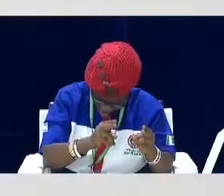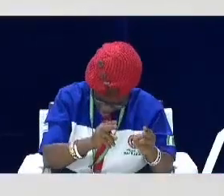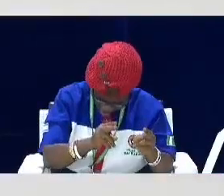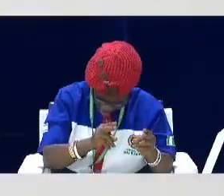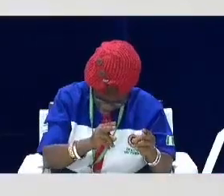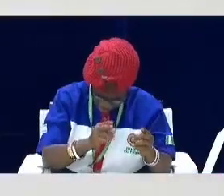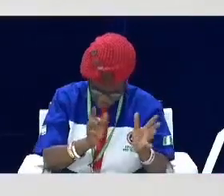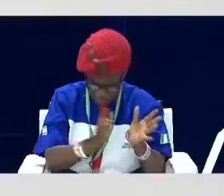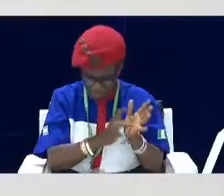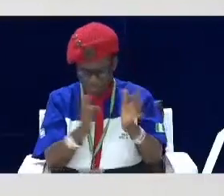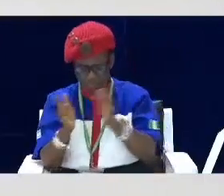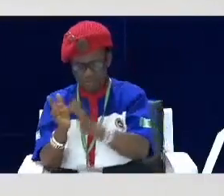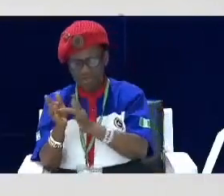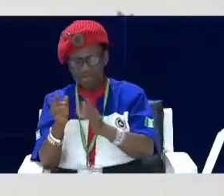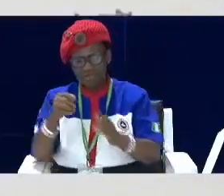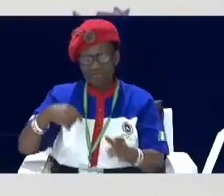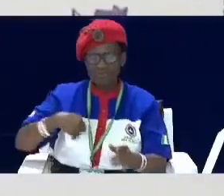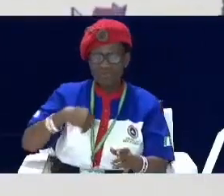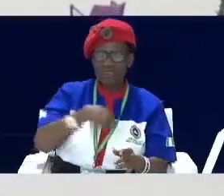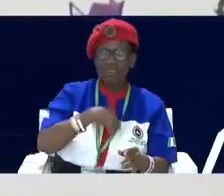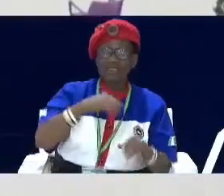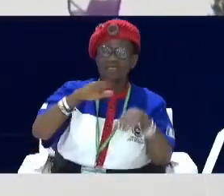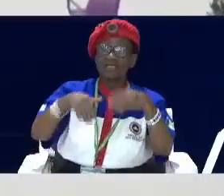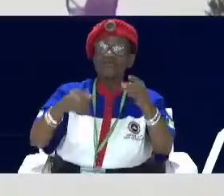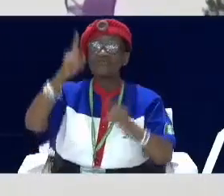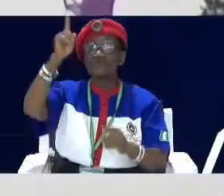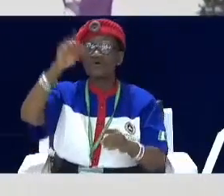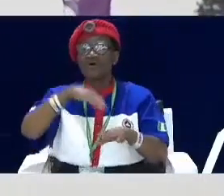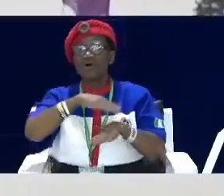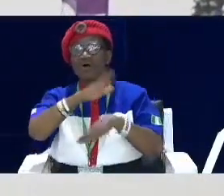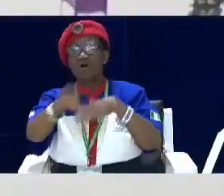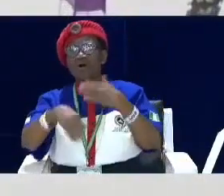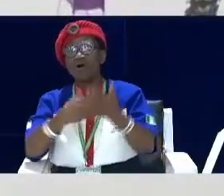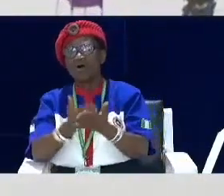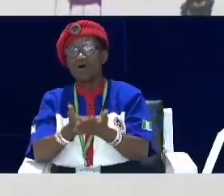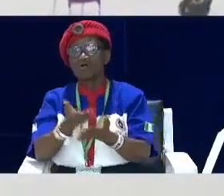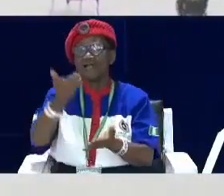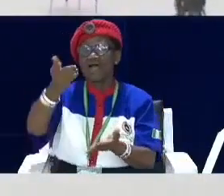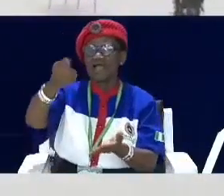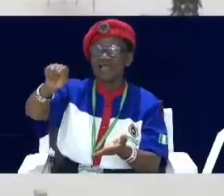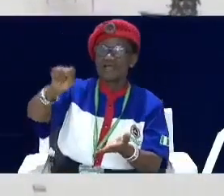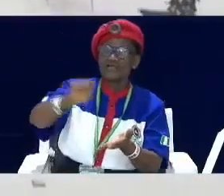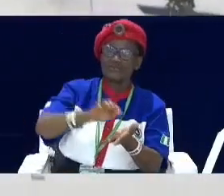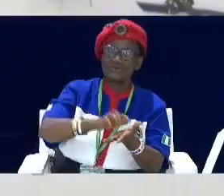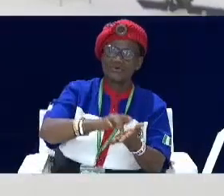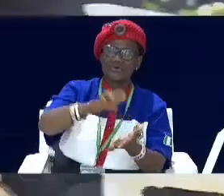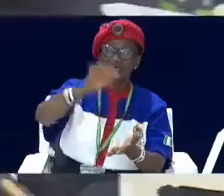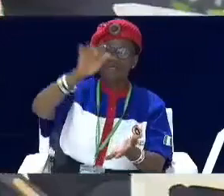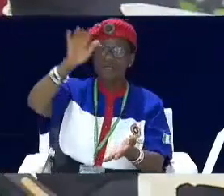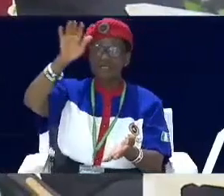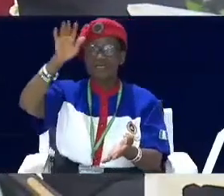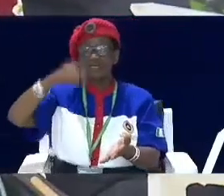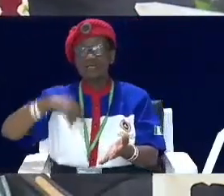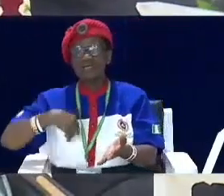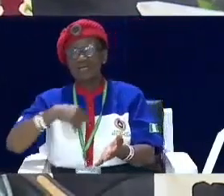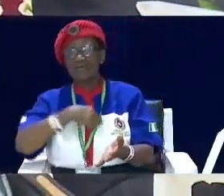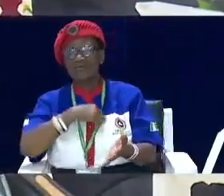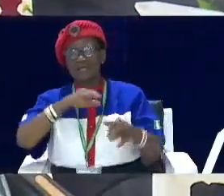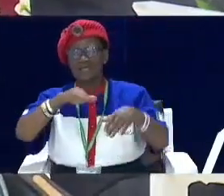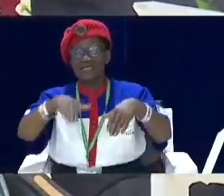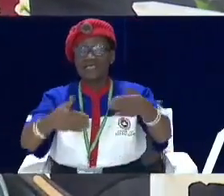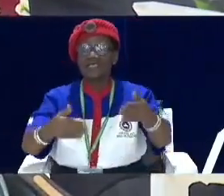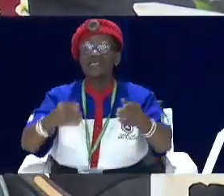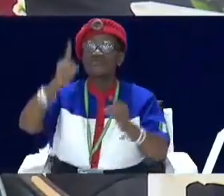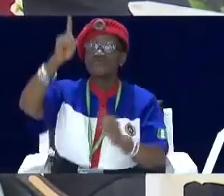all. Jesus, we give you all the glory.